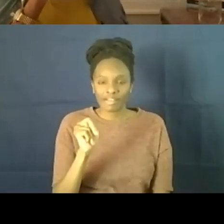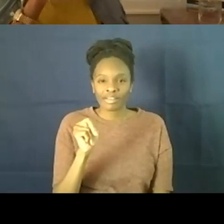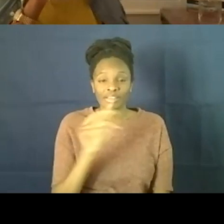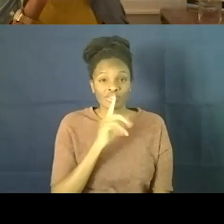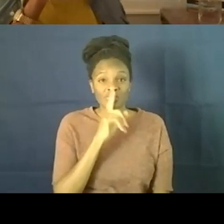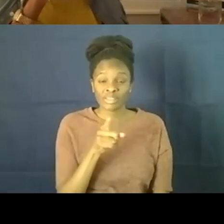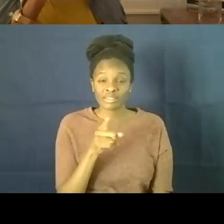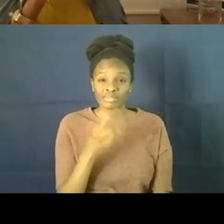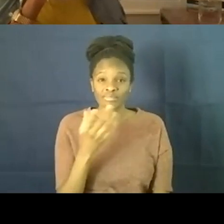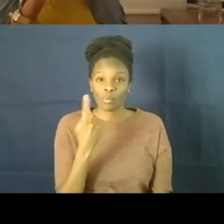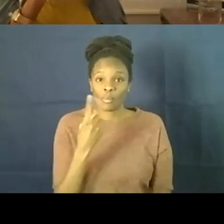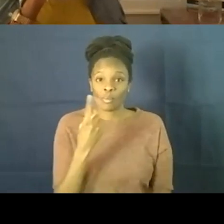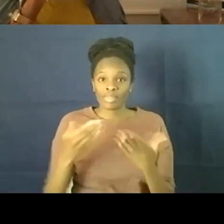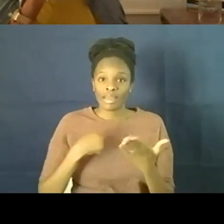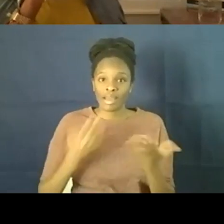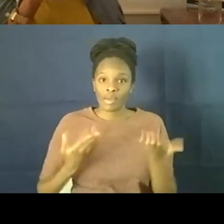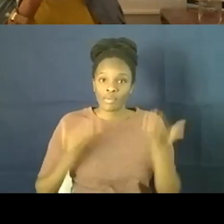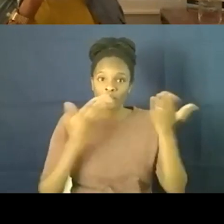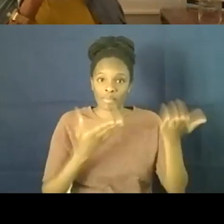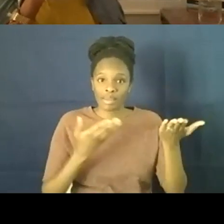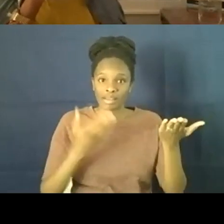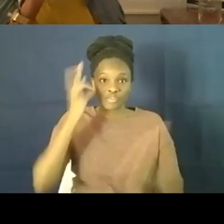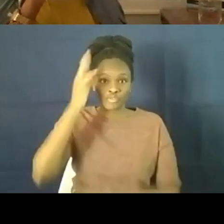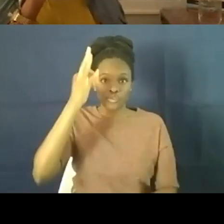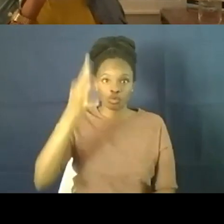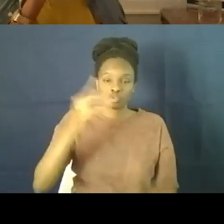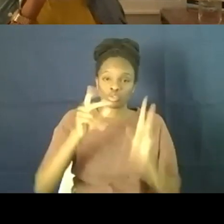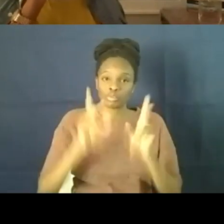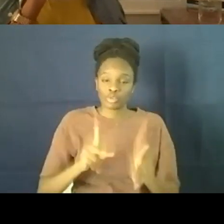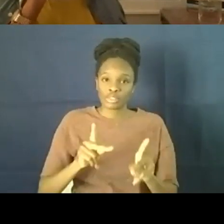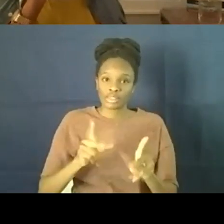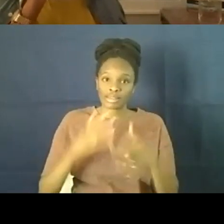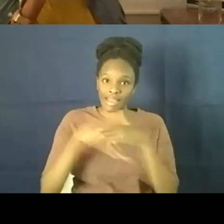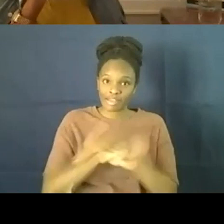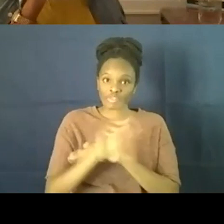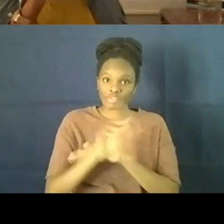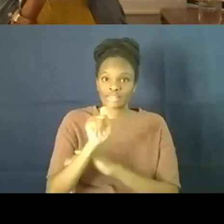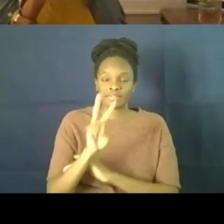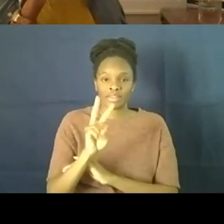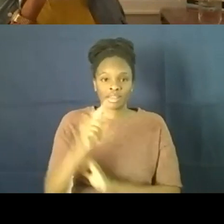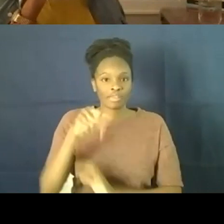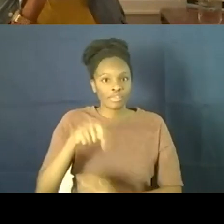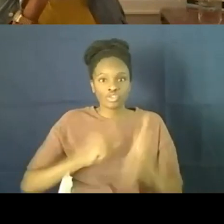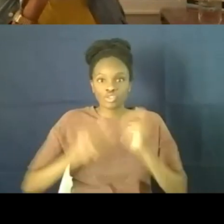know, one thing I recognize as a feature guy coming into TV is that, like, especially with a show like this, it's so written and it's so much about what they